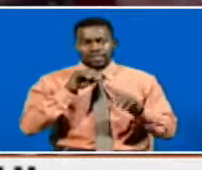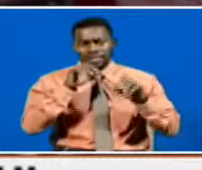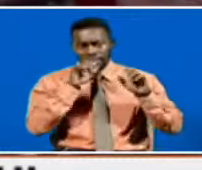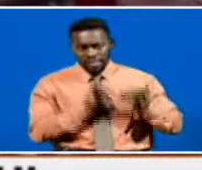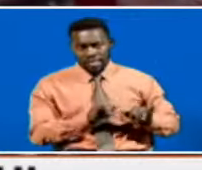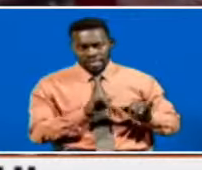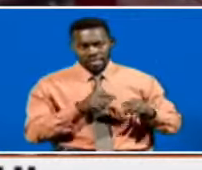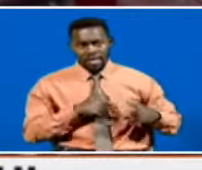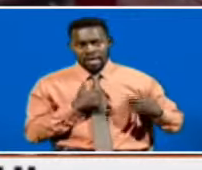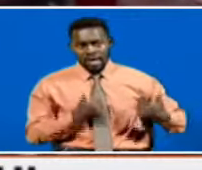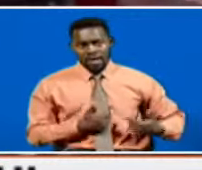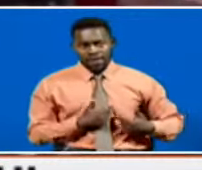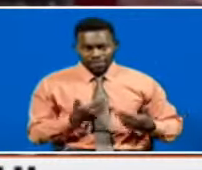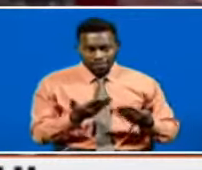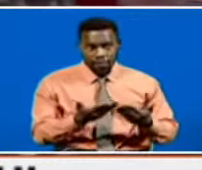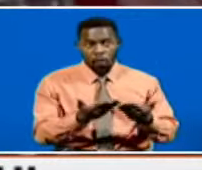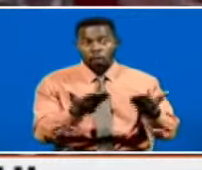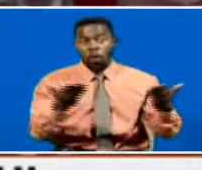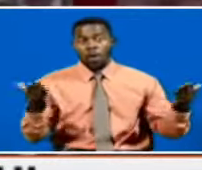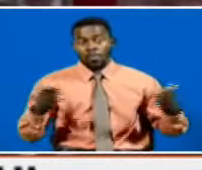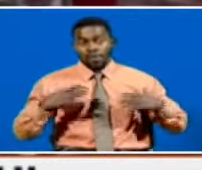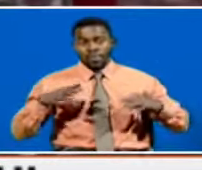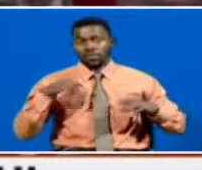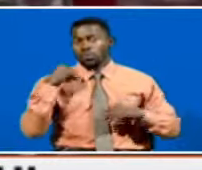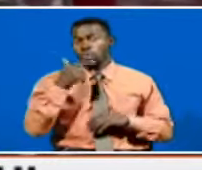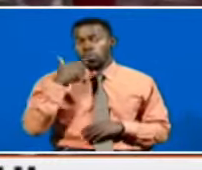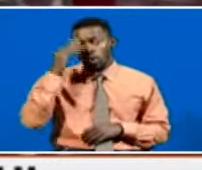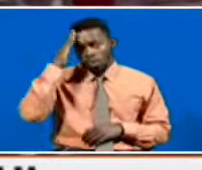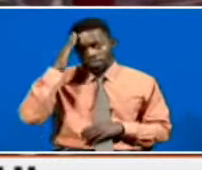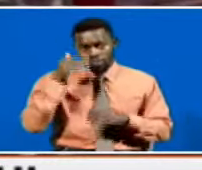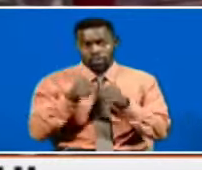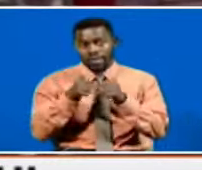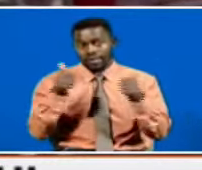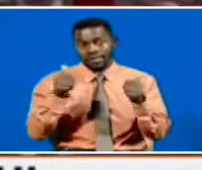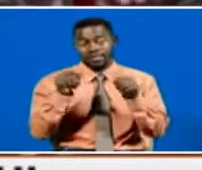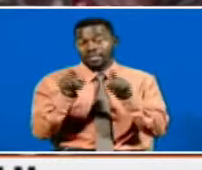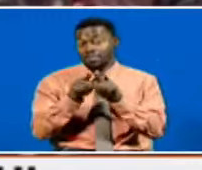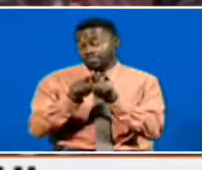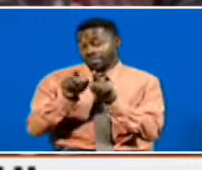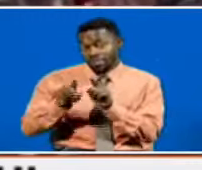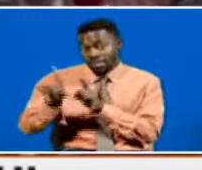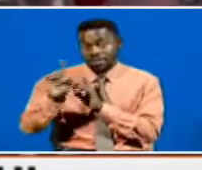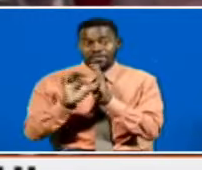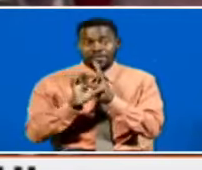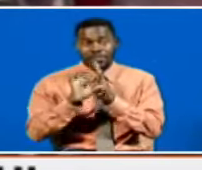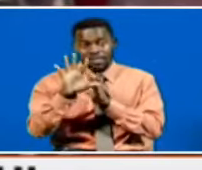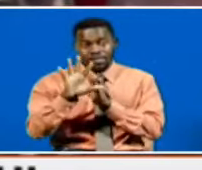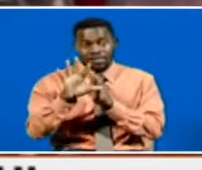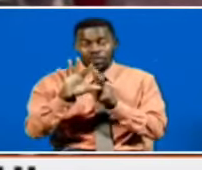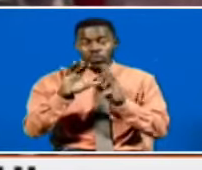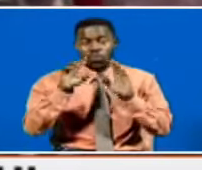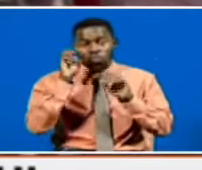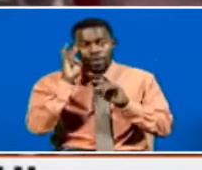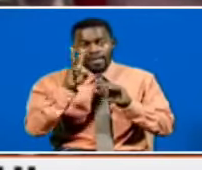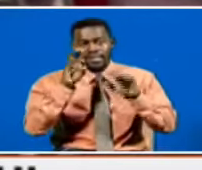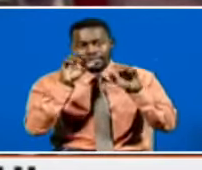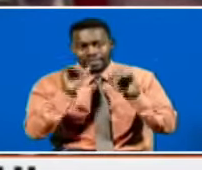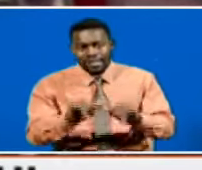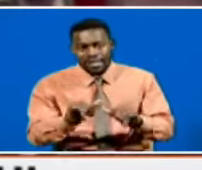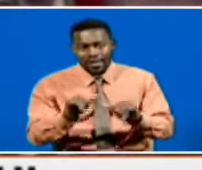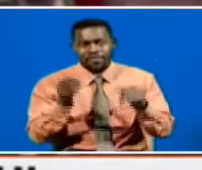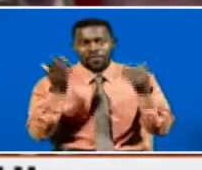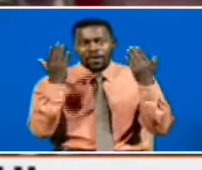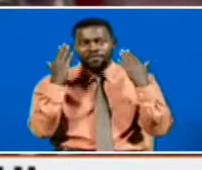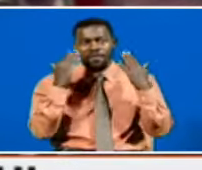of all of us who knew him. His legacy will endure as a beacon